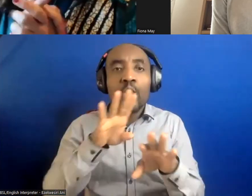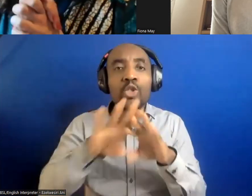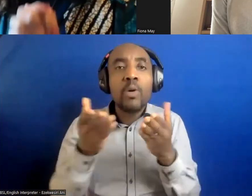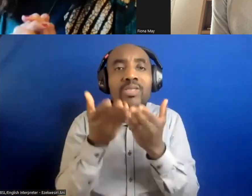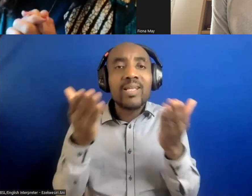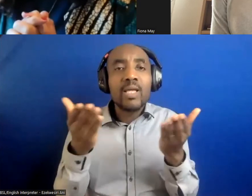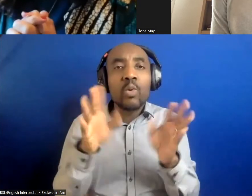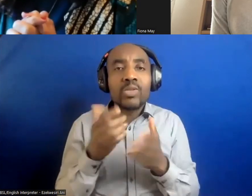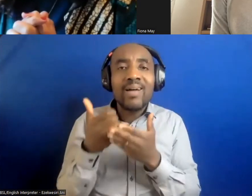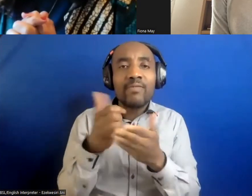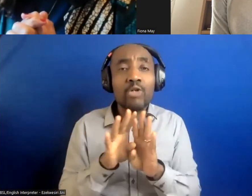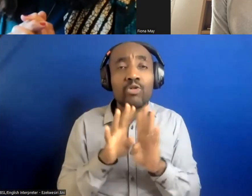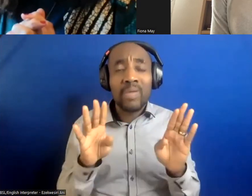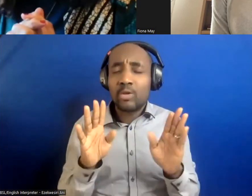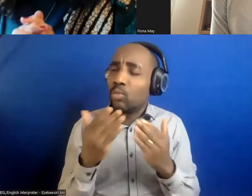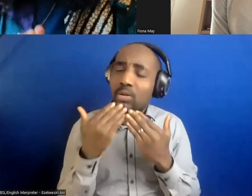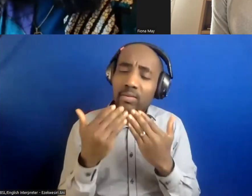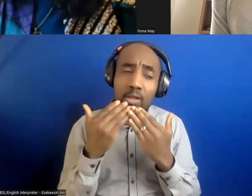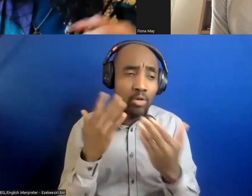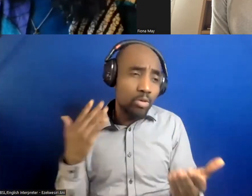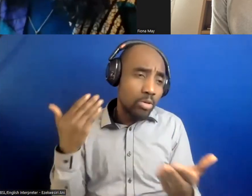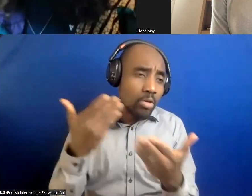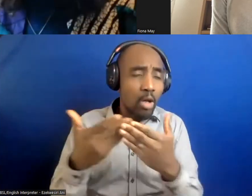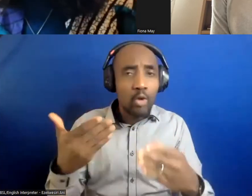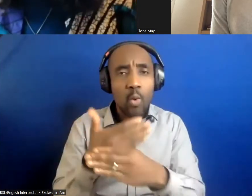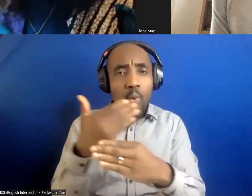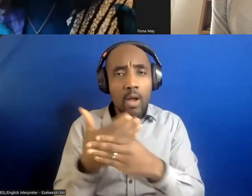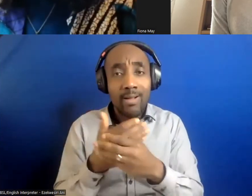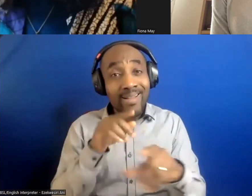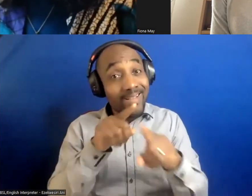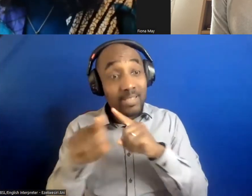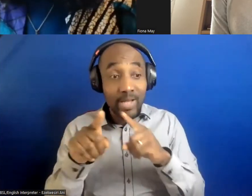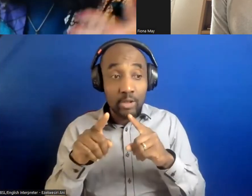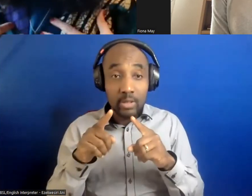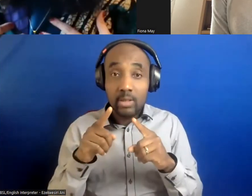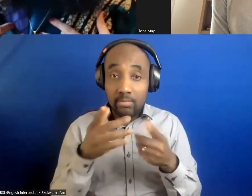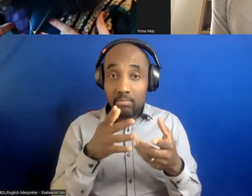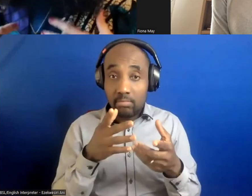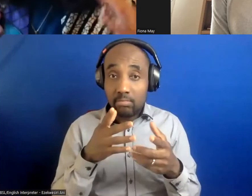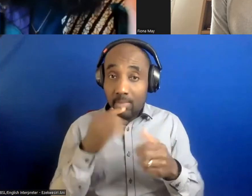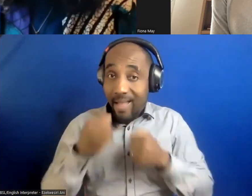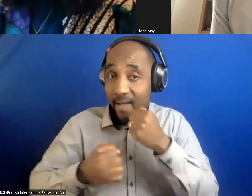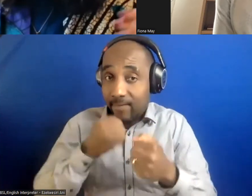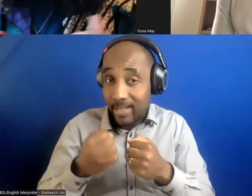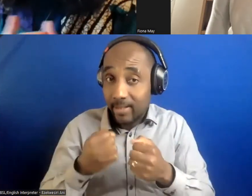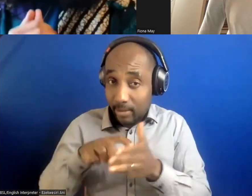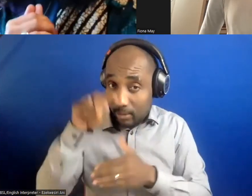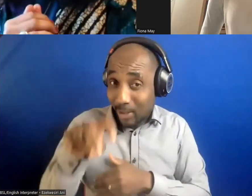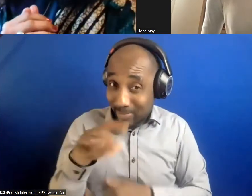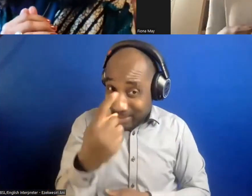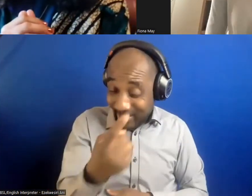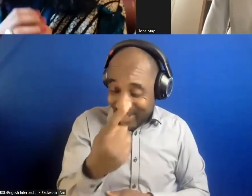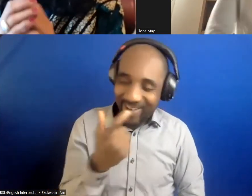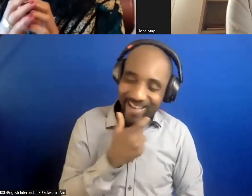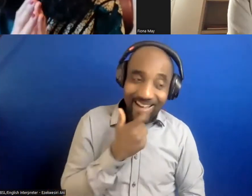We are very grateful to you and all of your contributions, especially in the track and field space. As a former athlete, I have to say that.